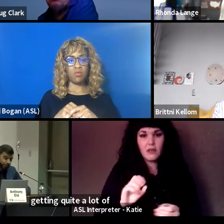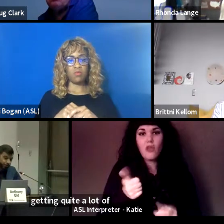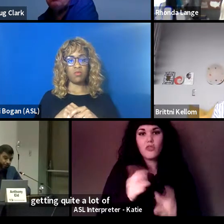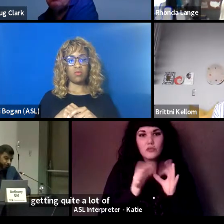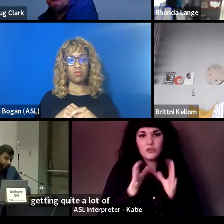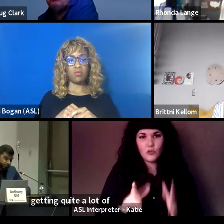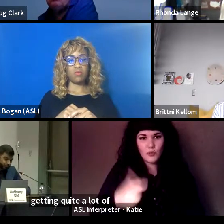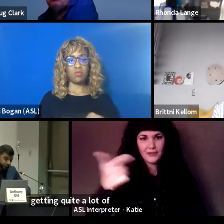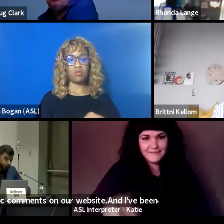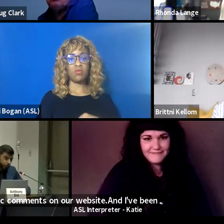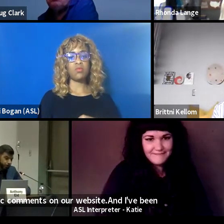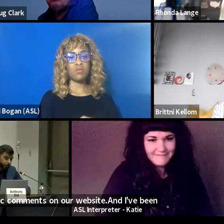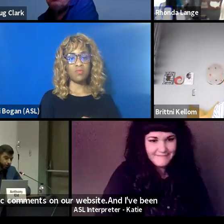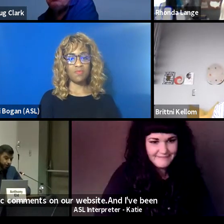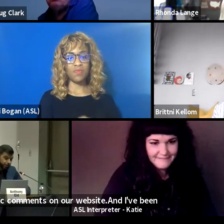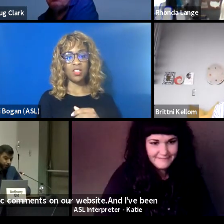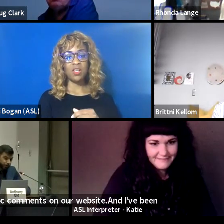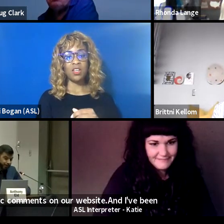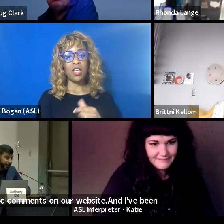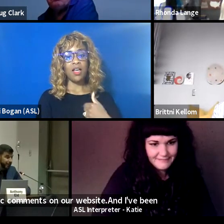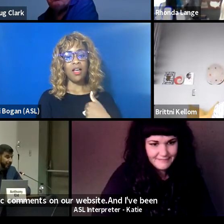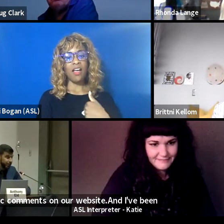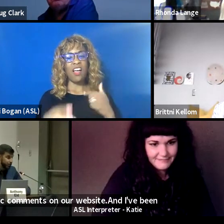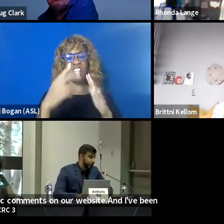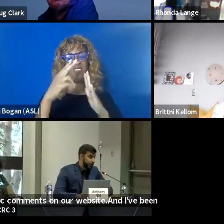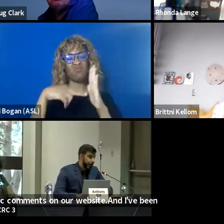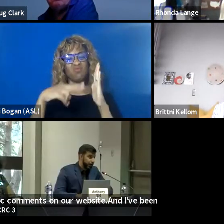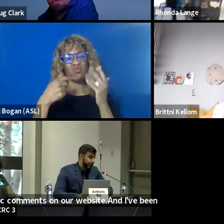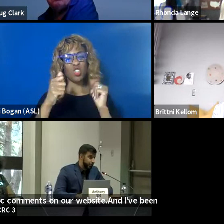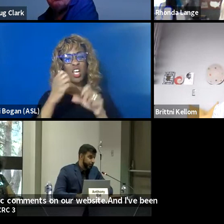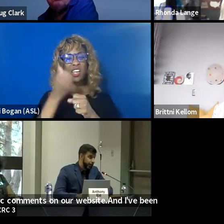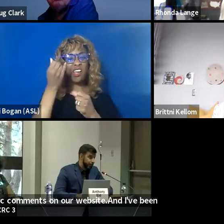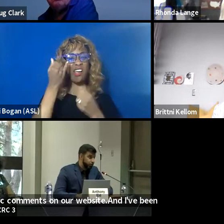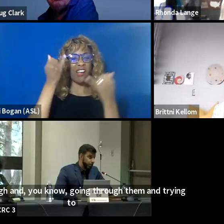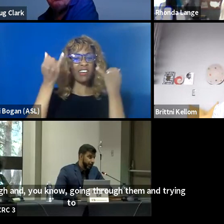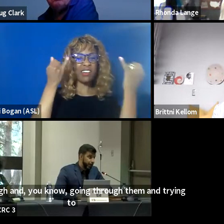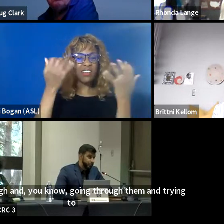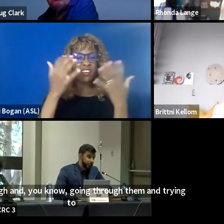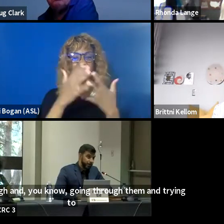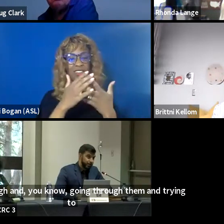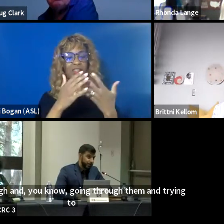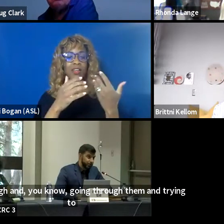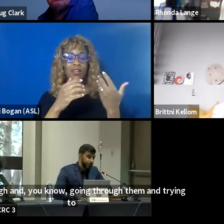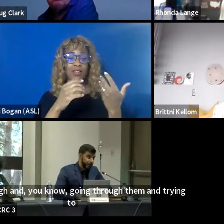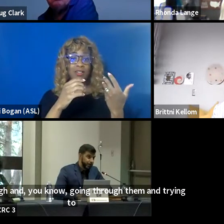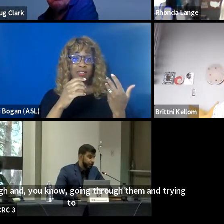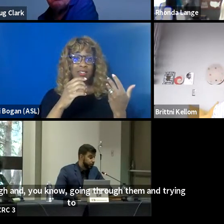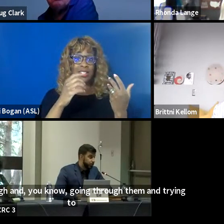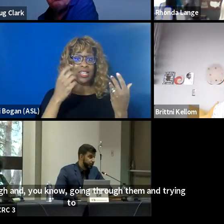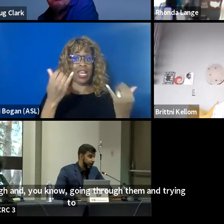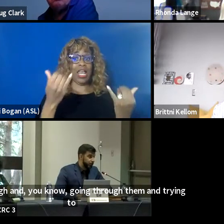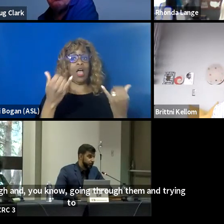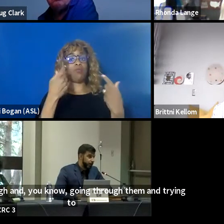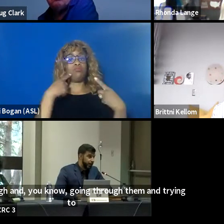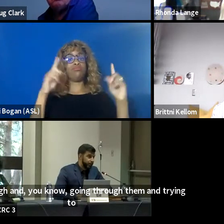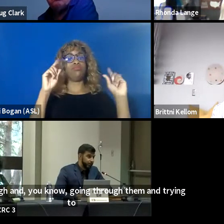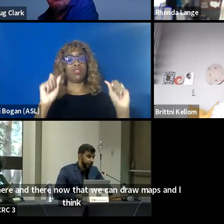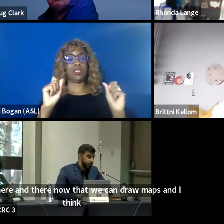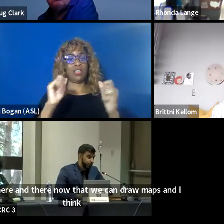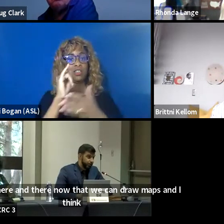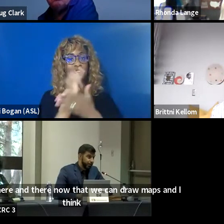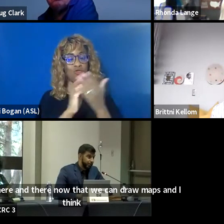and, going through them and trying to get ideas here and there now that we can draw maps. And I think it's been a useful